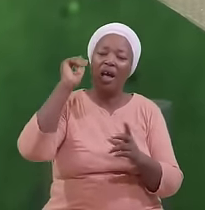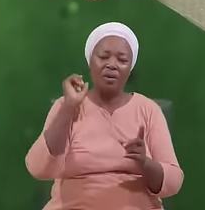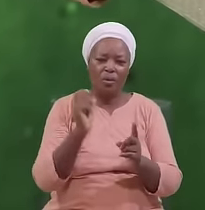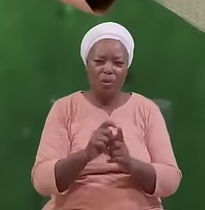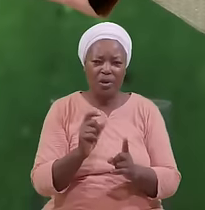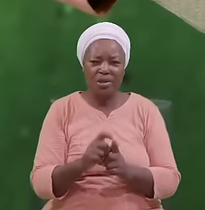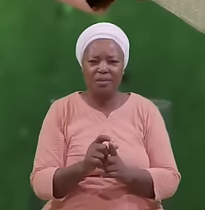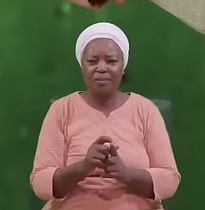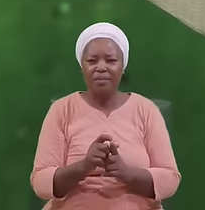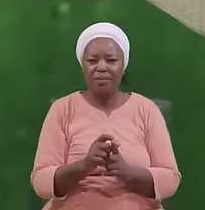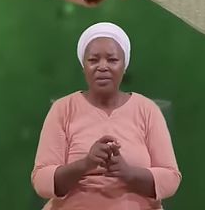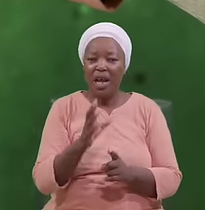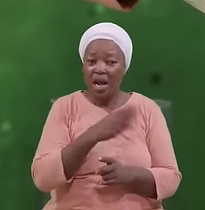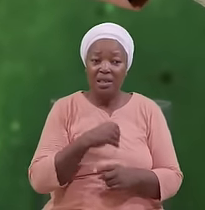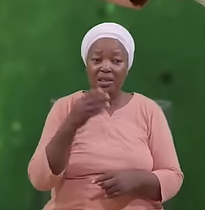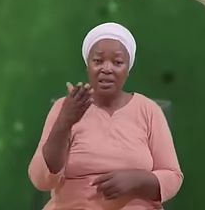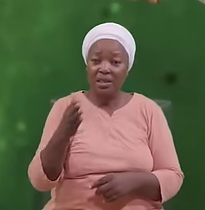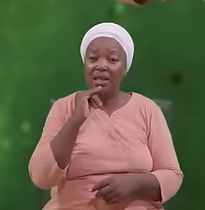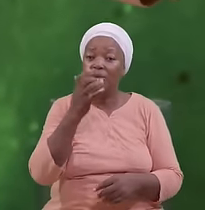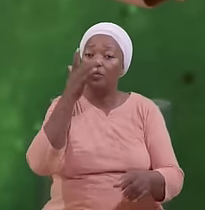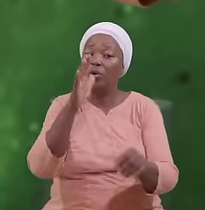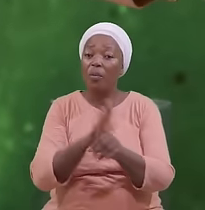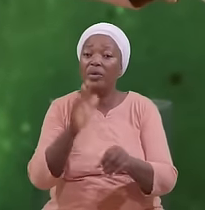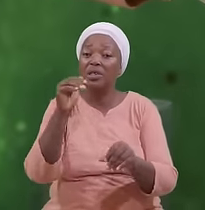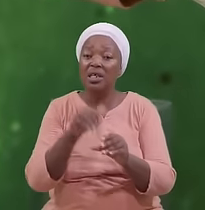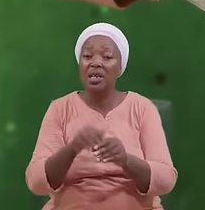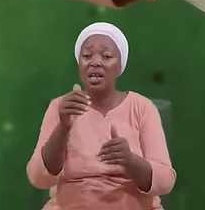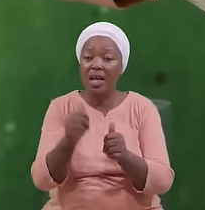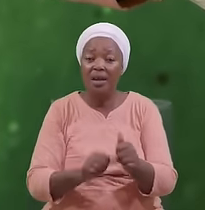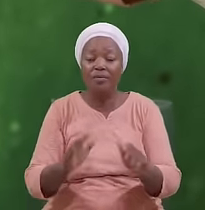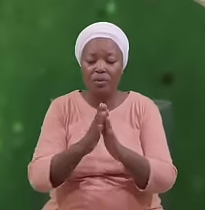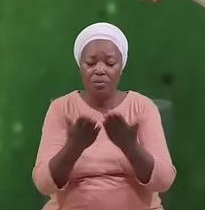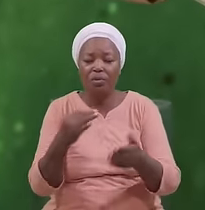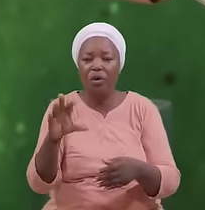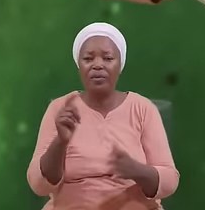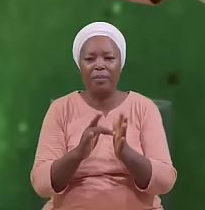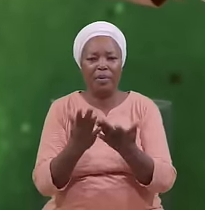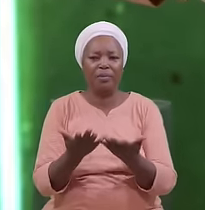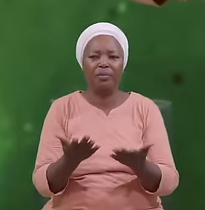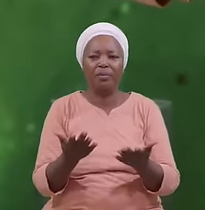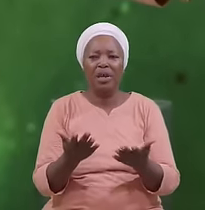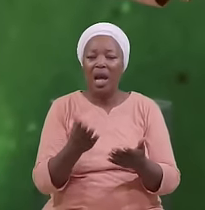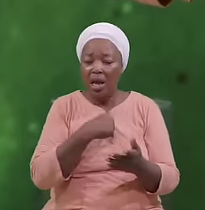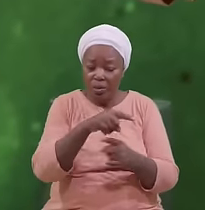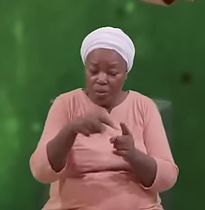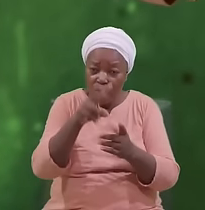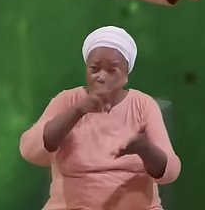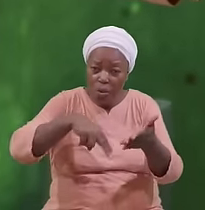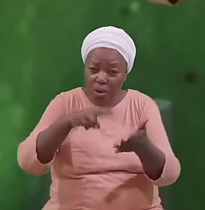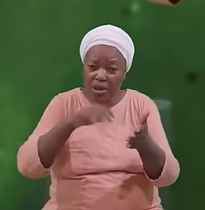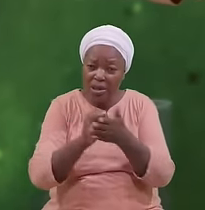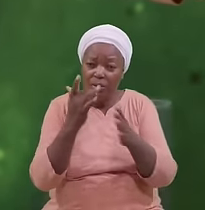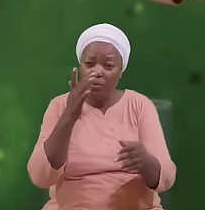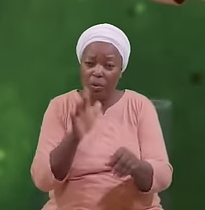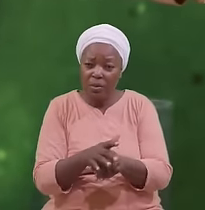thy word. And there is promise in every book of the Bible. And when you read that